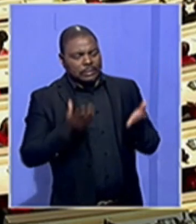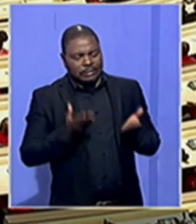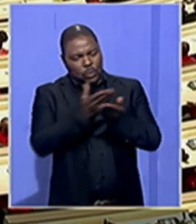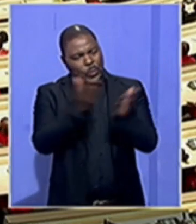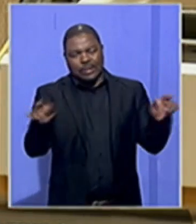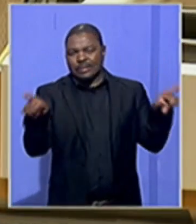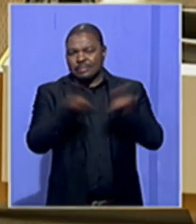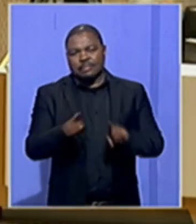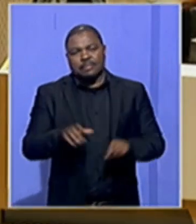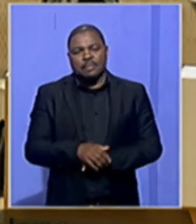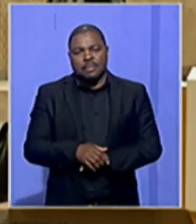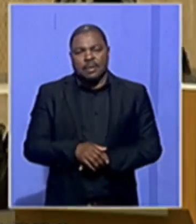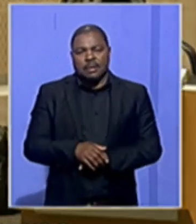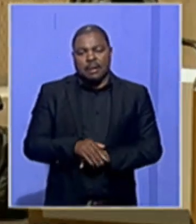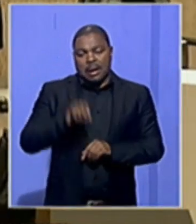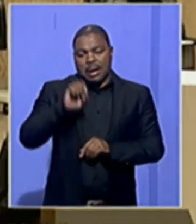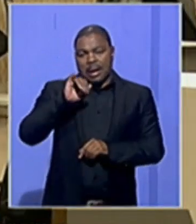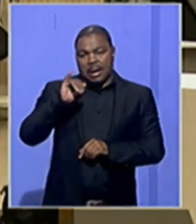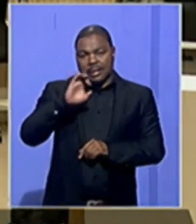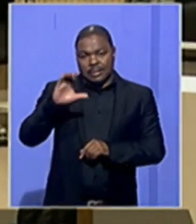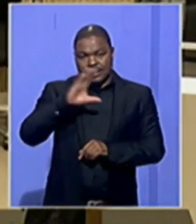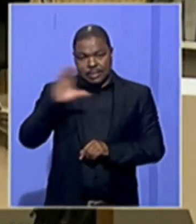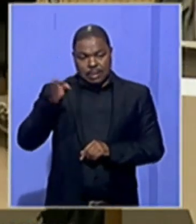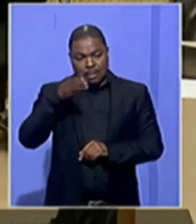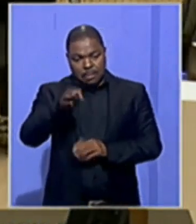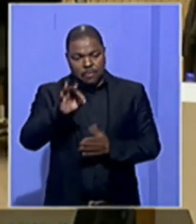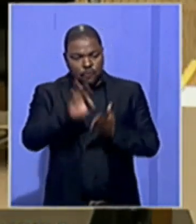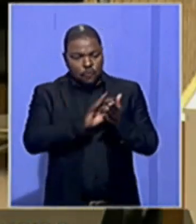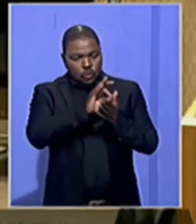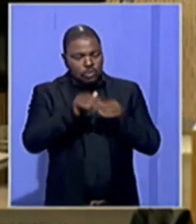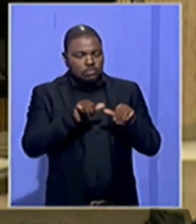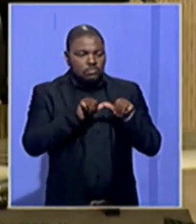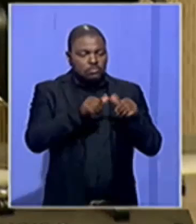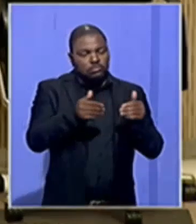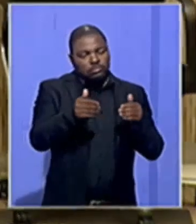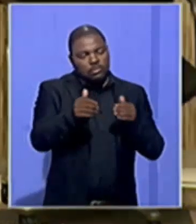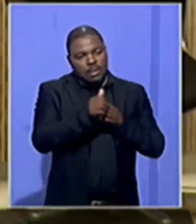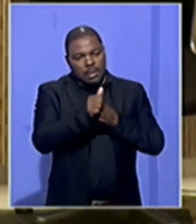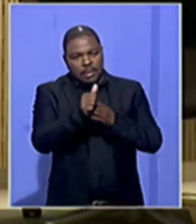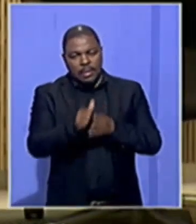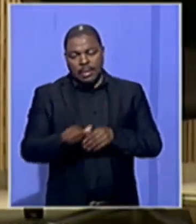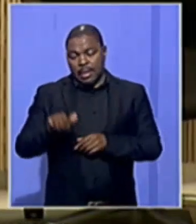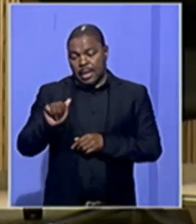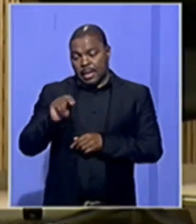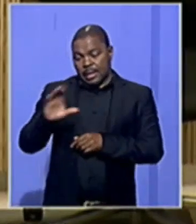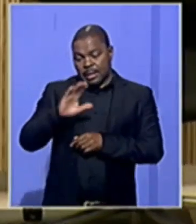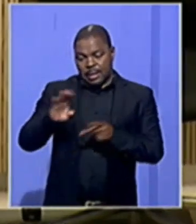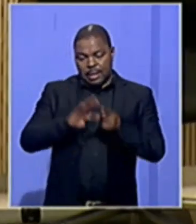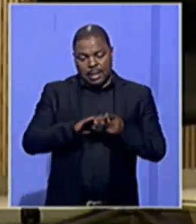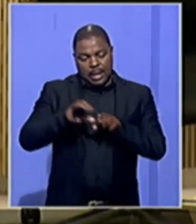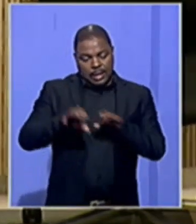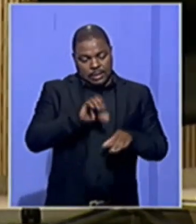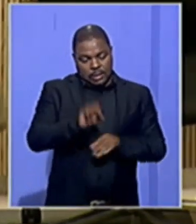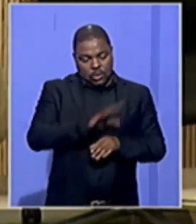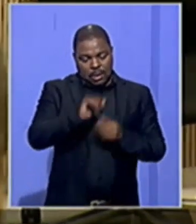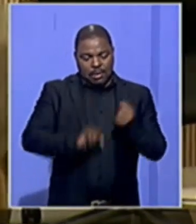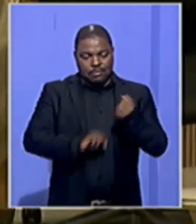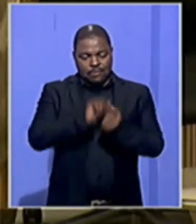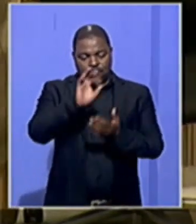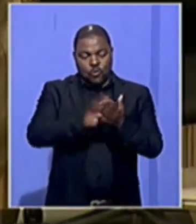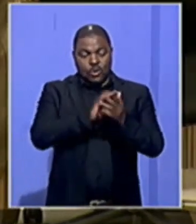ko IEC e neng eteletse pele tsamaiso ya go vouta, ANC le Action SA ba tlhophile Moya, fa